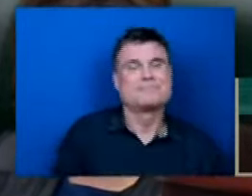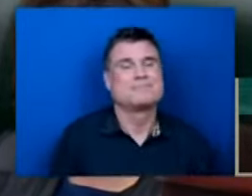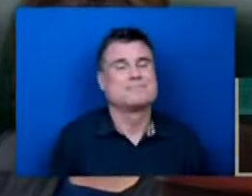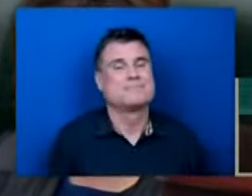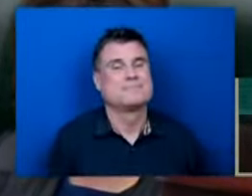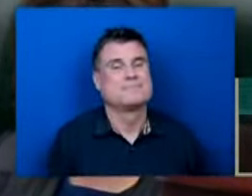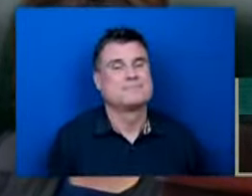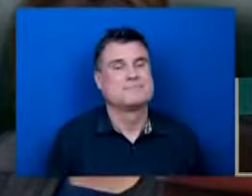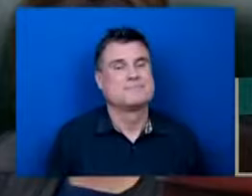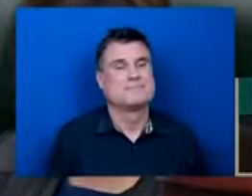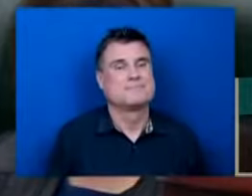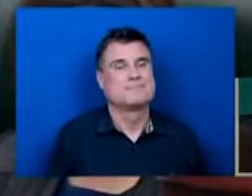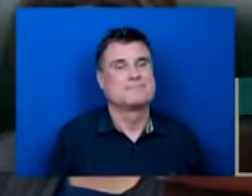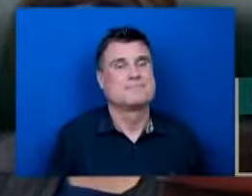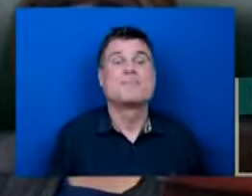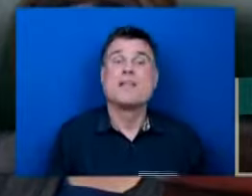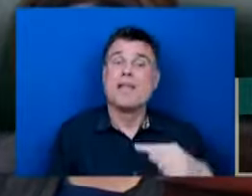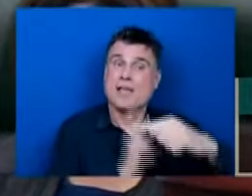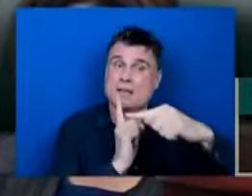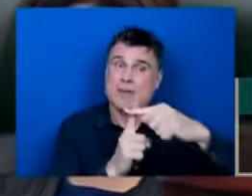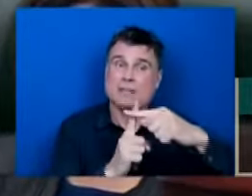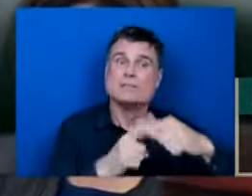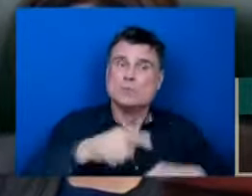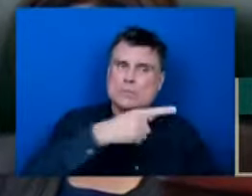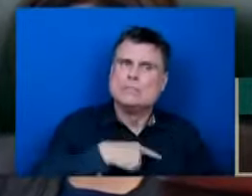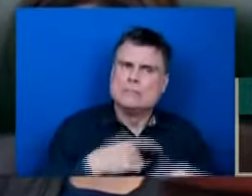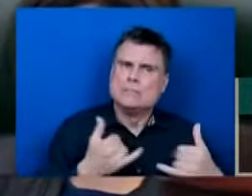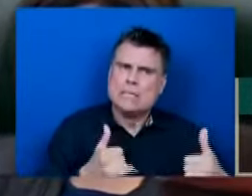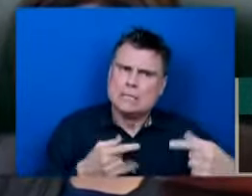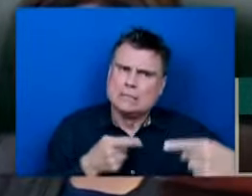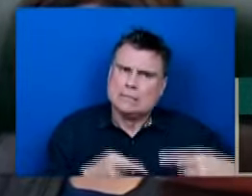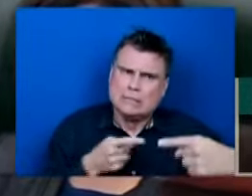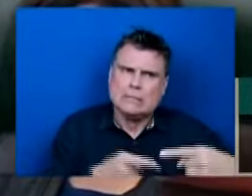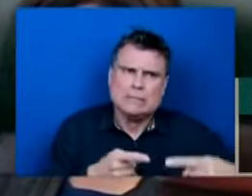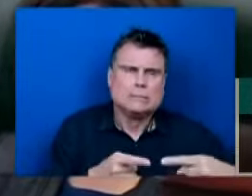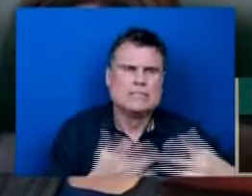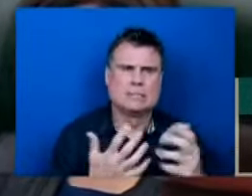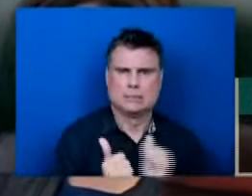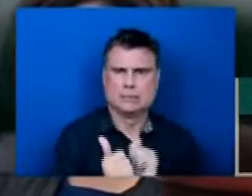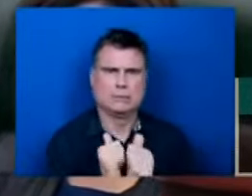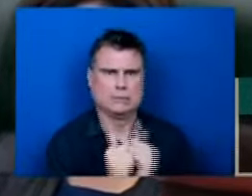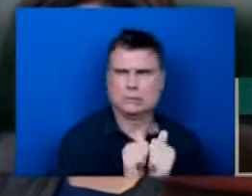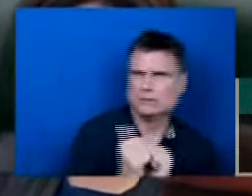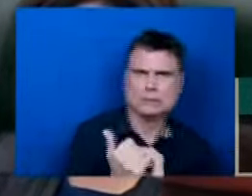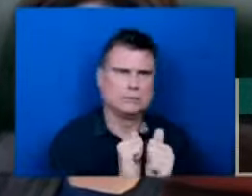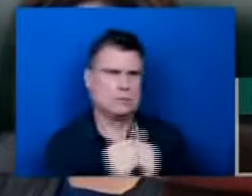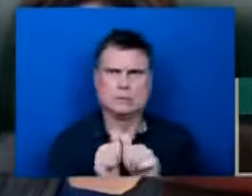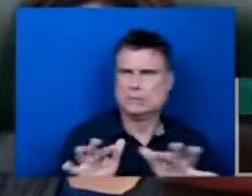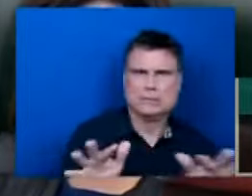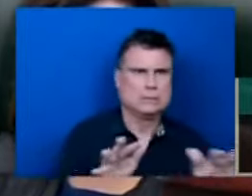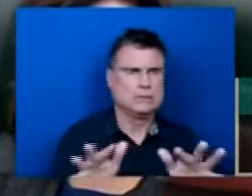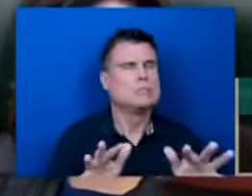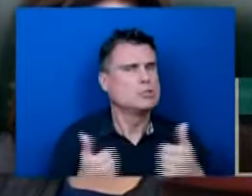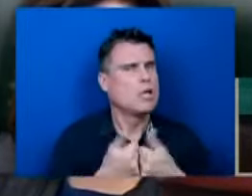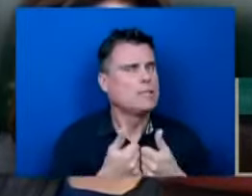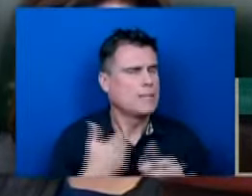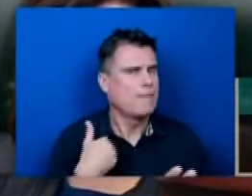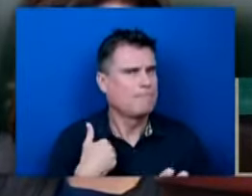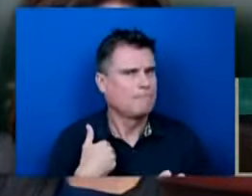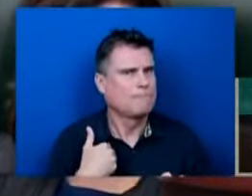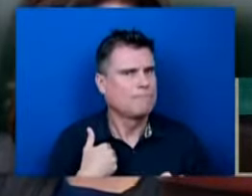challenges. This is reflected in ongoing weakness in business investment, which remain well below 2014